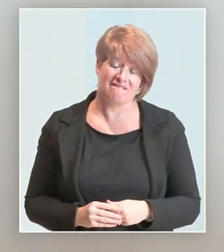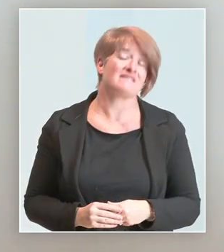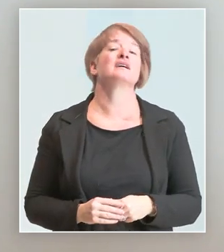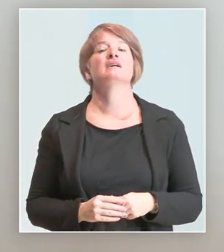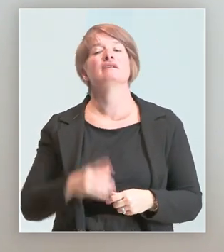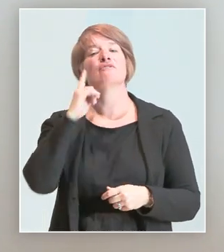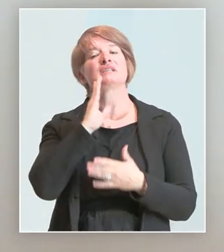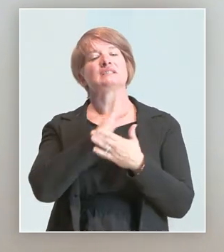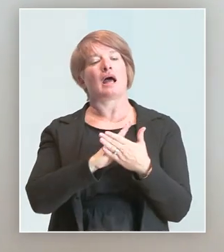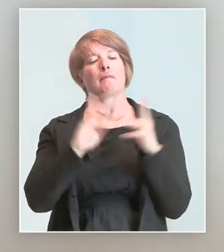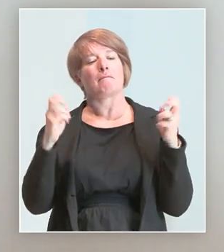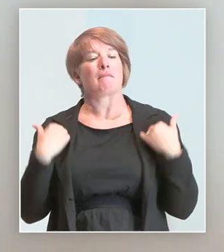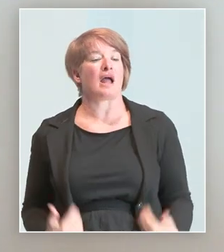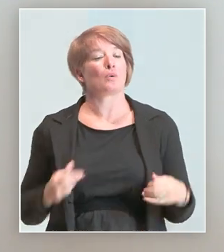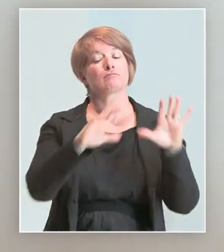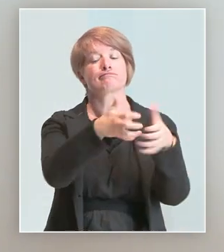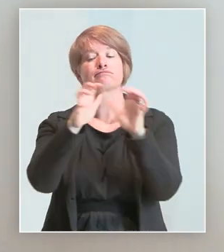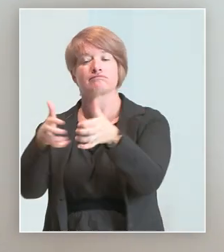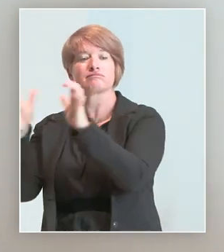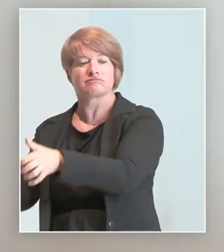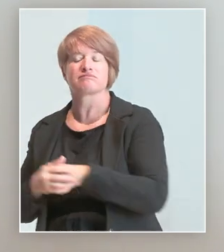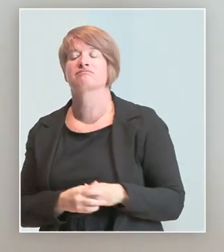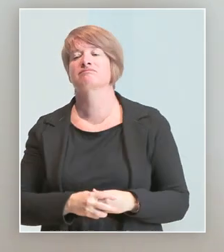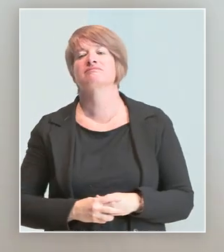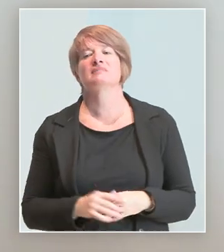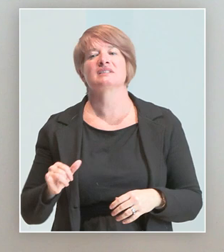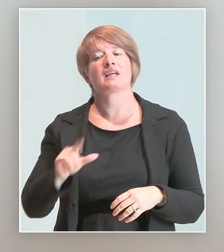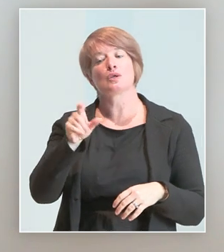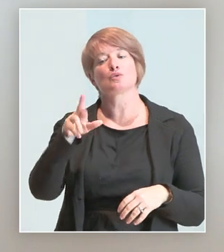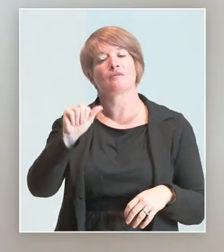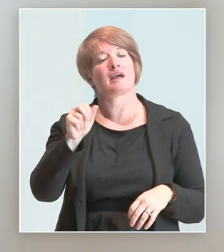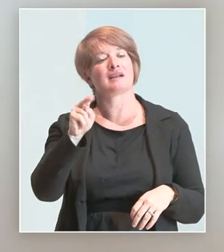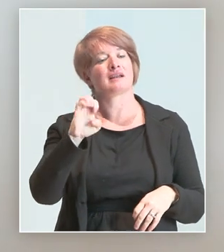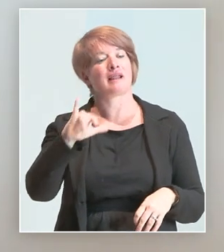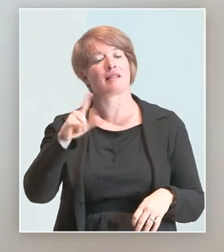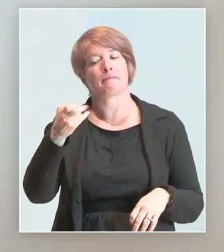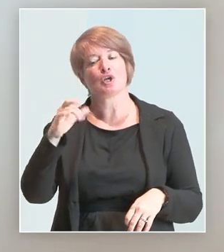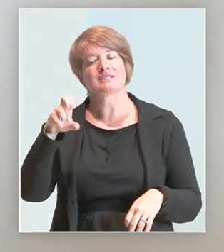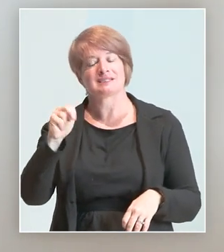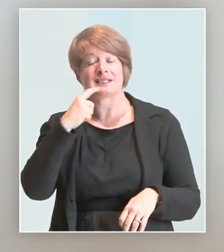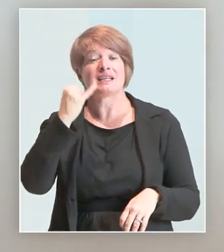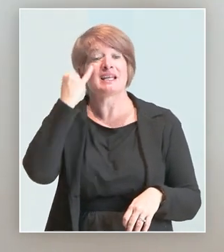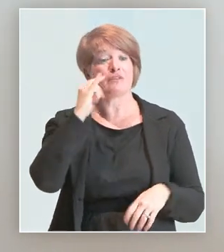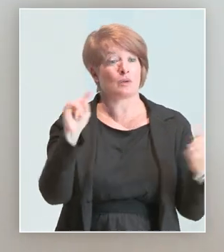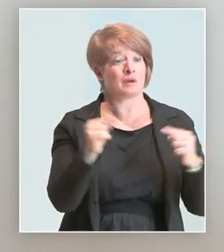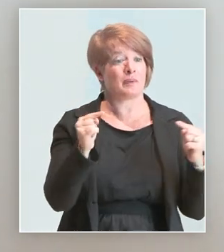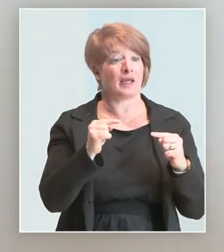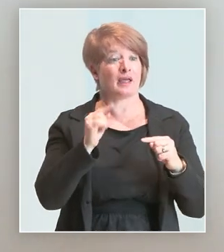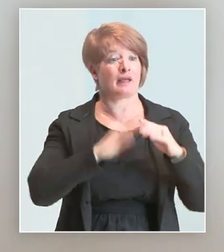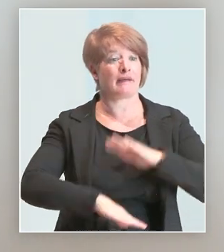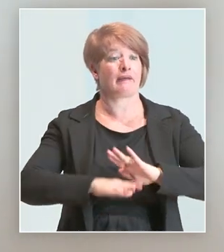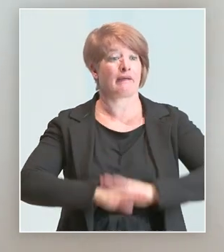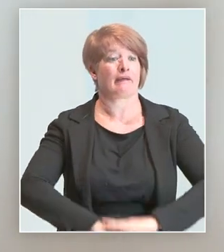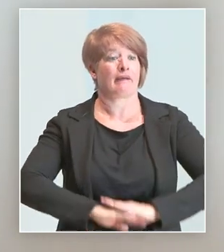certain kinds of bodies, it is as Zora Neale Hurston says, if you are silent about your pain, they will